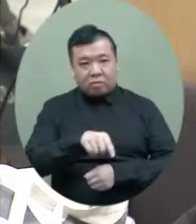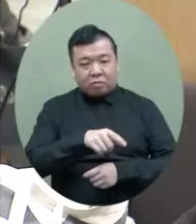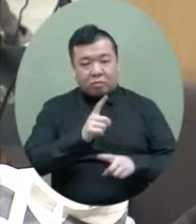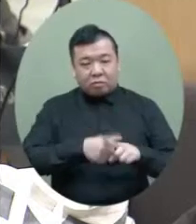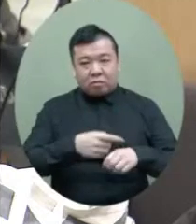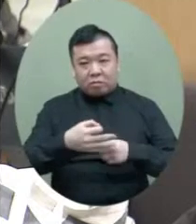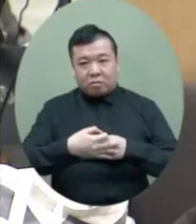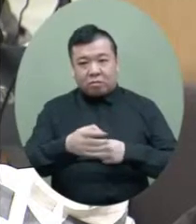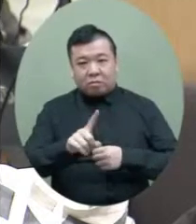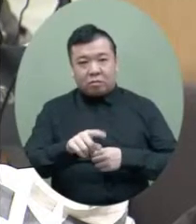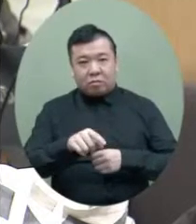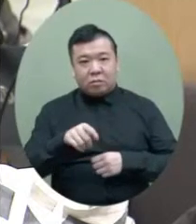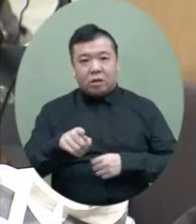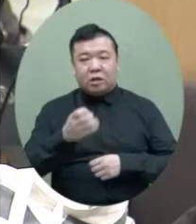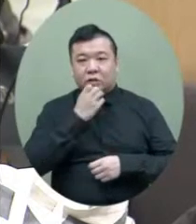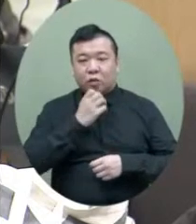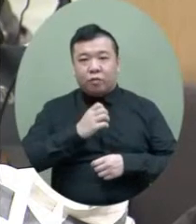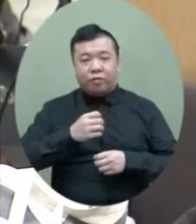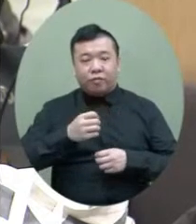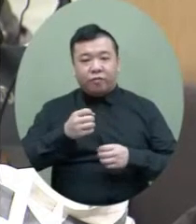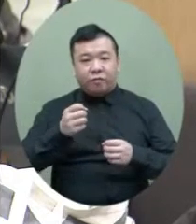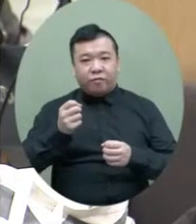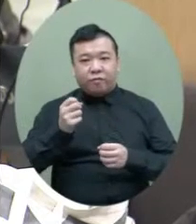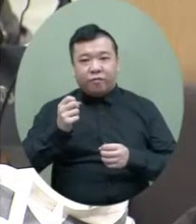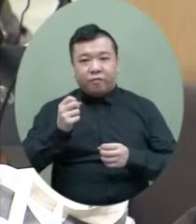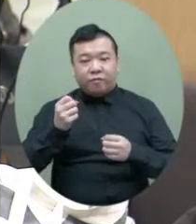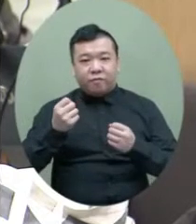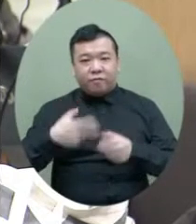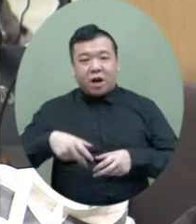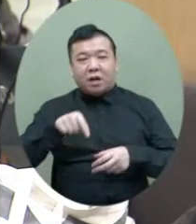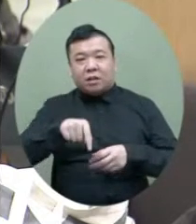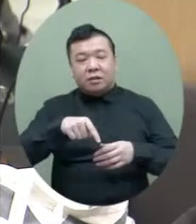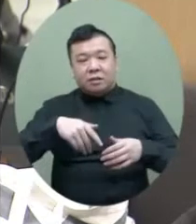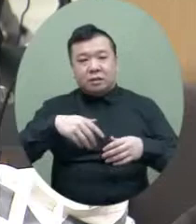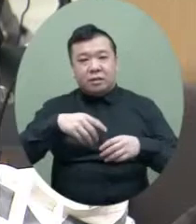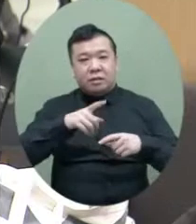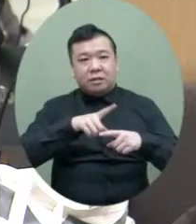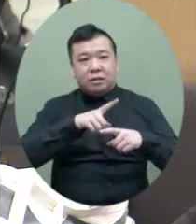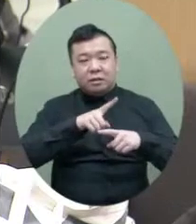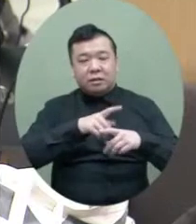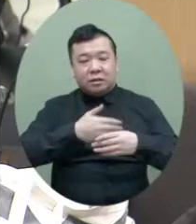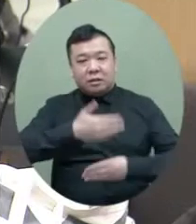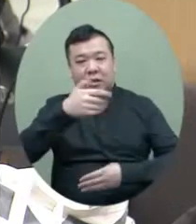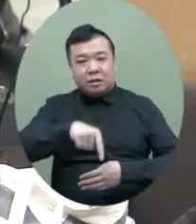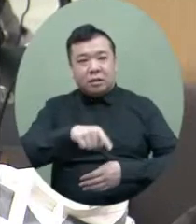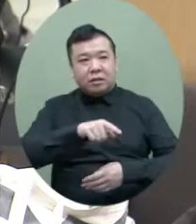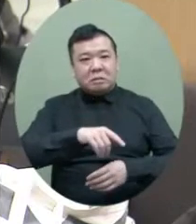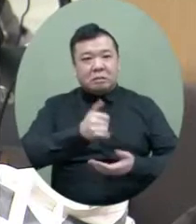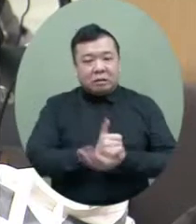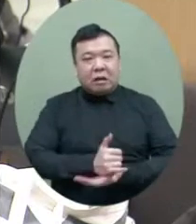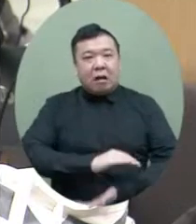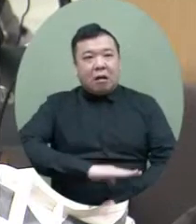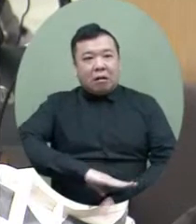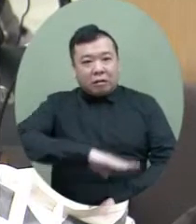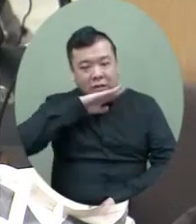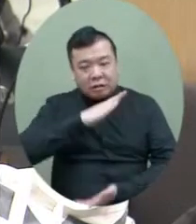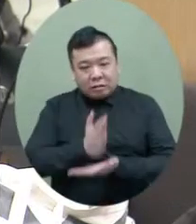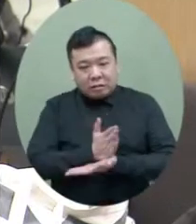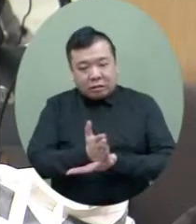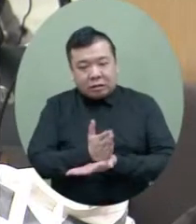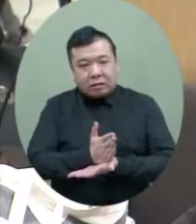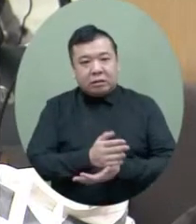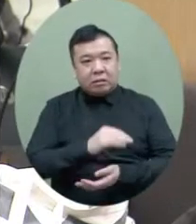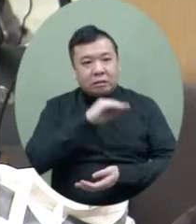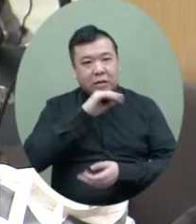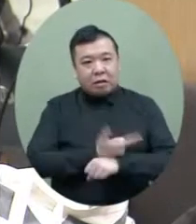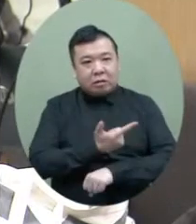Some restaurants on the same street got fined, even they stay indoor and hoping for testing instructions, while more than 100 residents